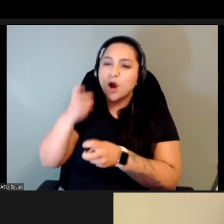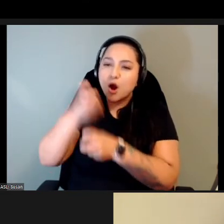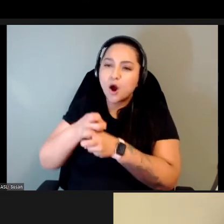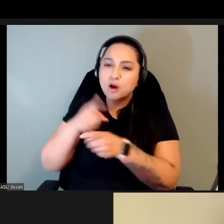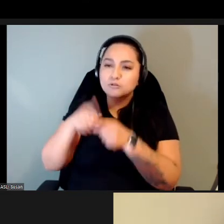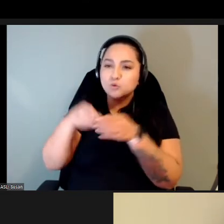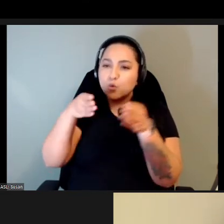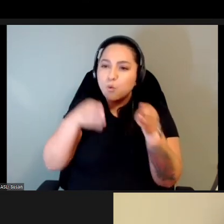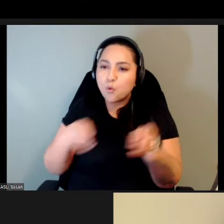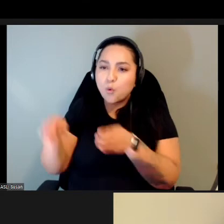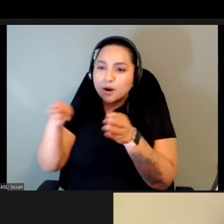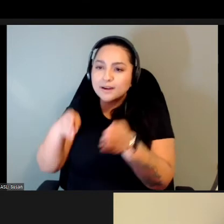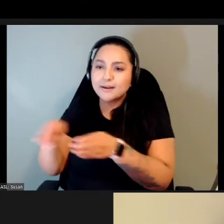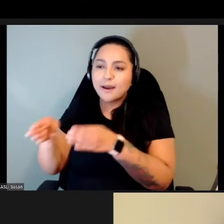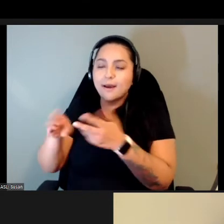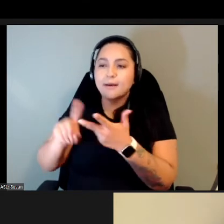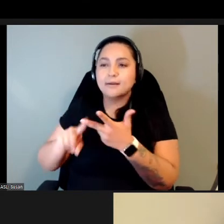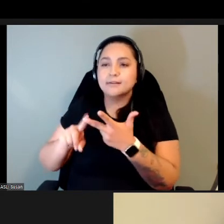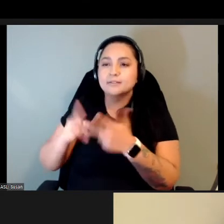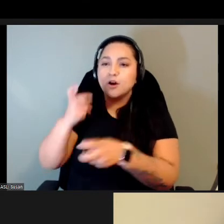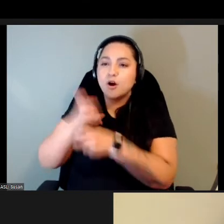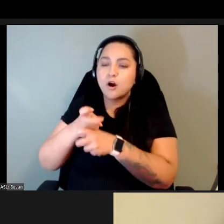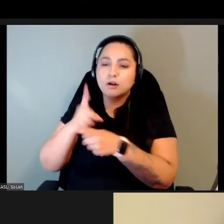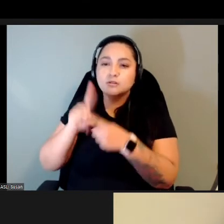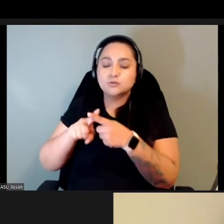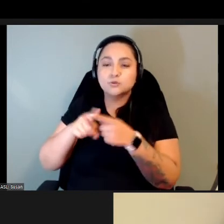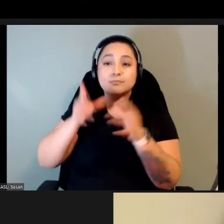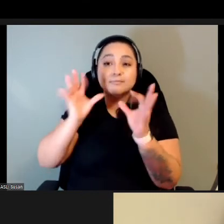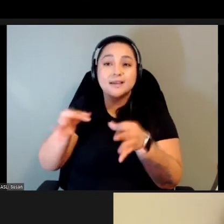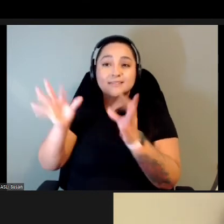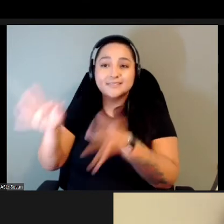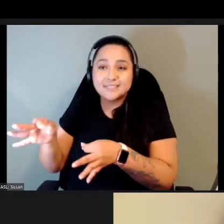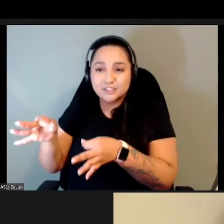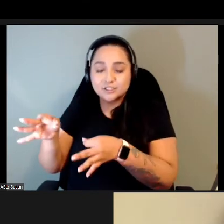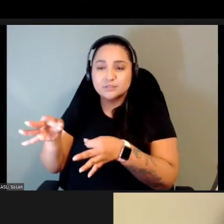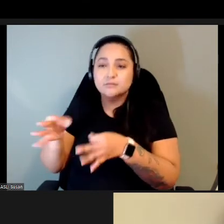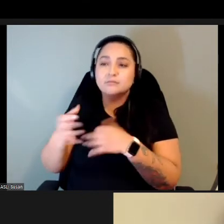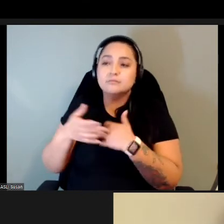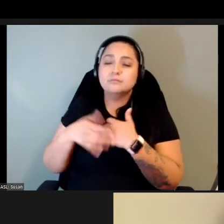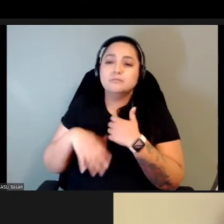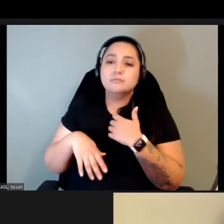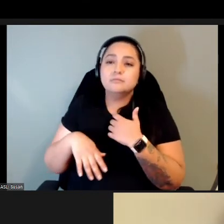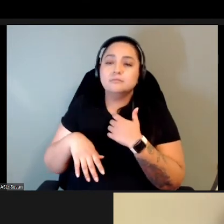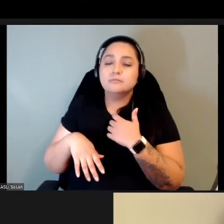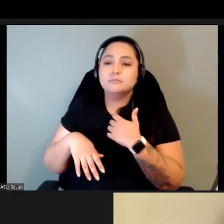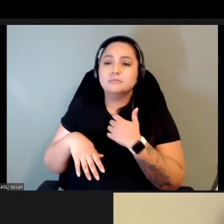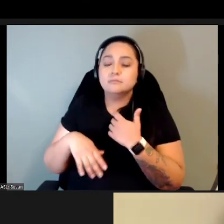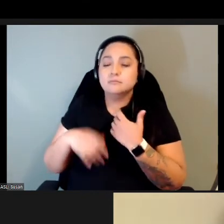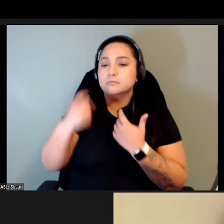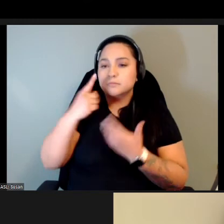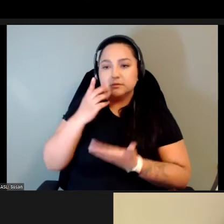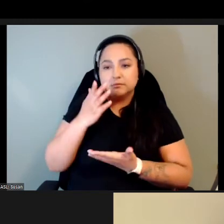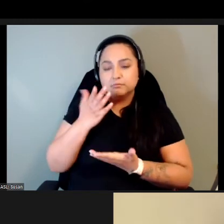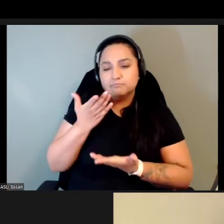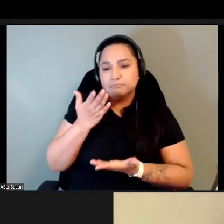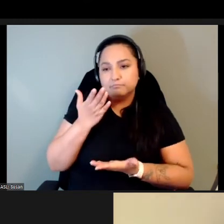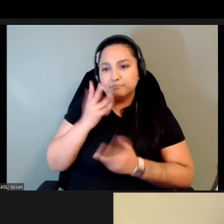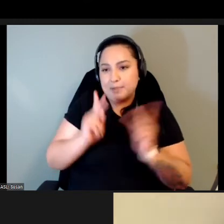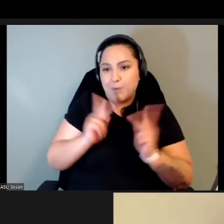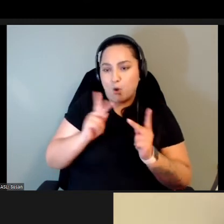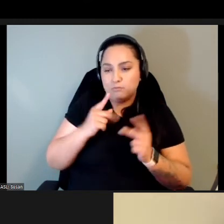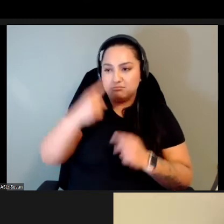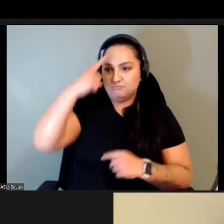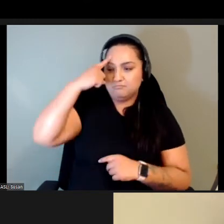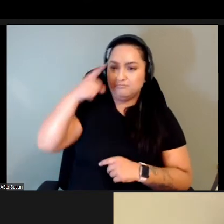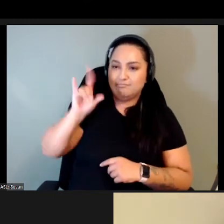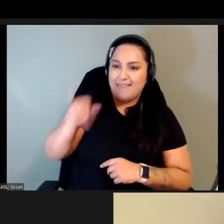make these decisions, or those kind of things. And some people, even though they don't know the concept, no? So for me, it's